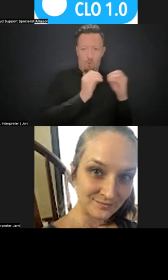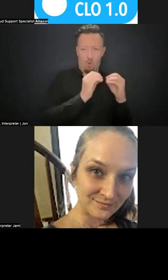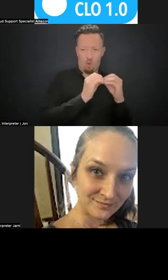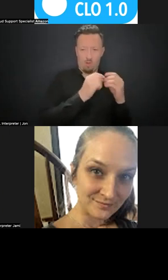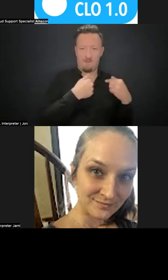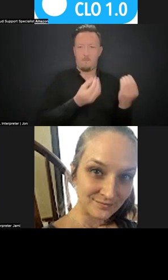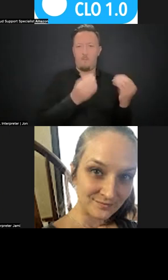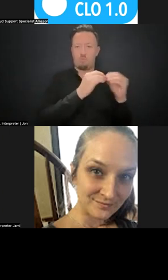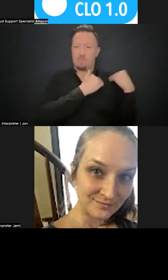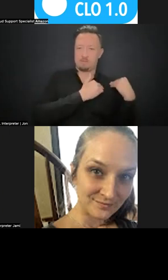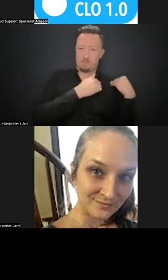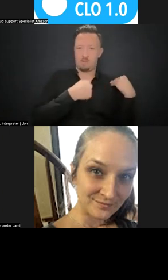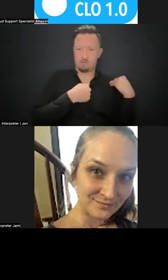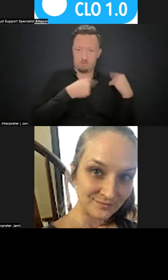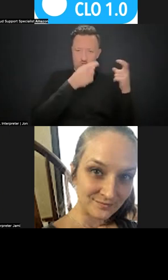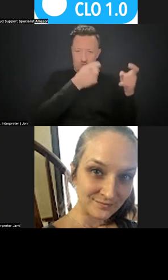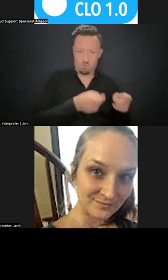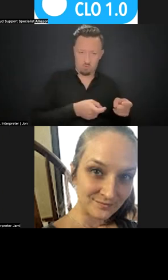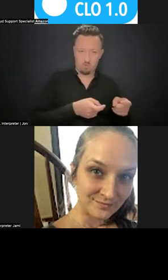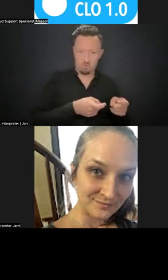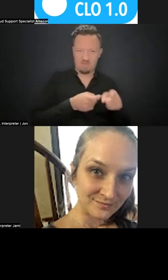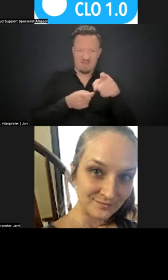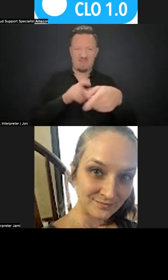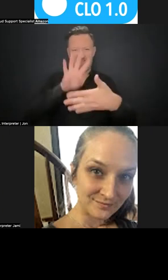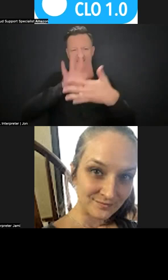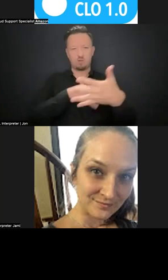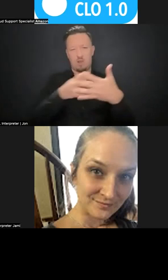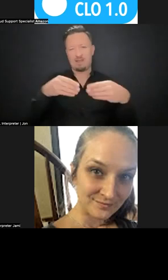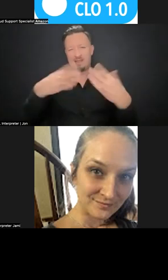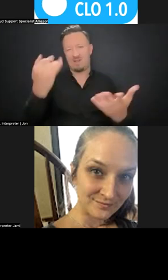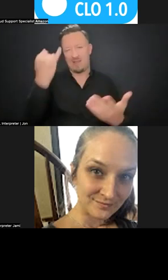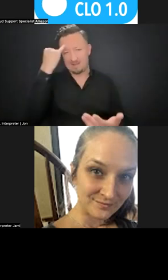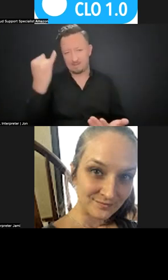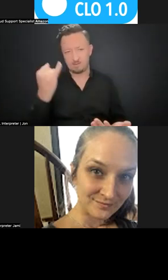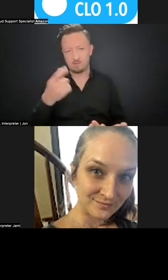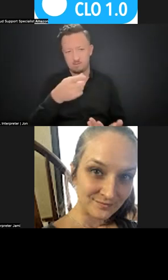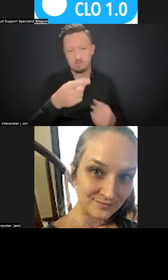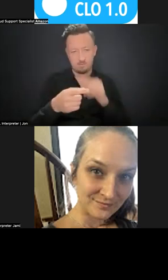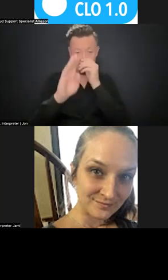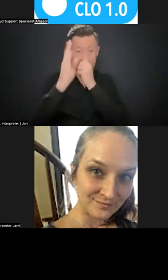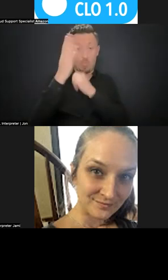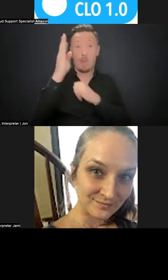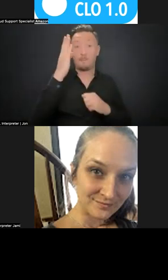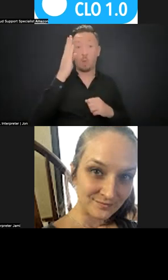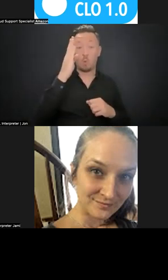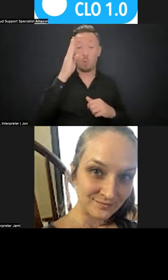So here, this gives you a perspective of what we're trying to do. The blue part